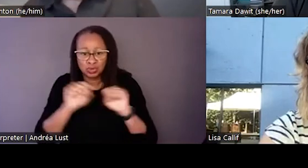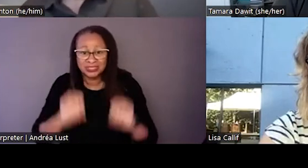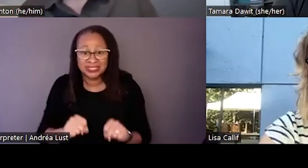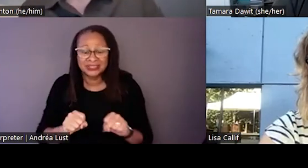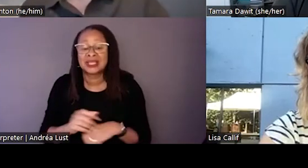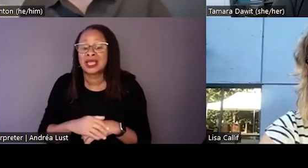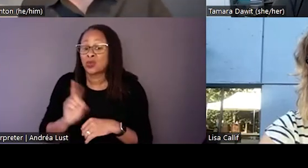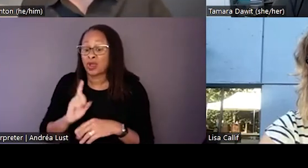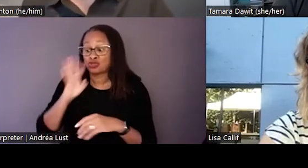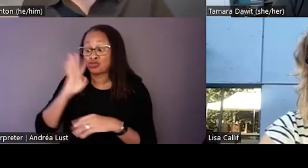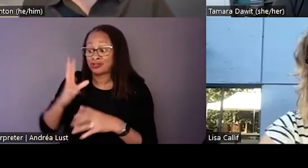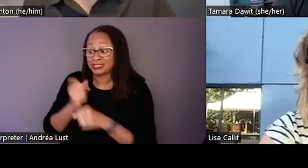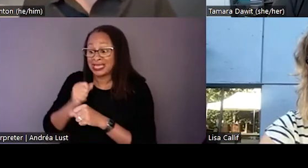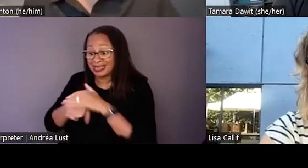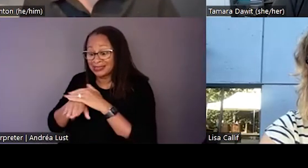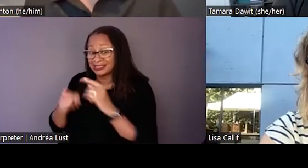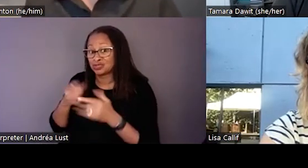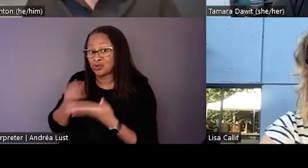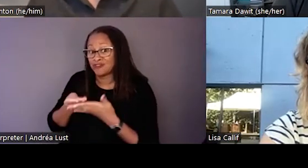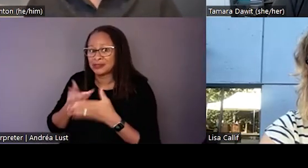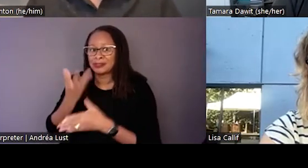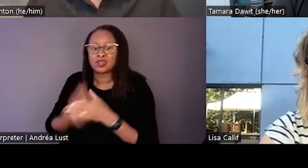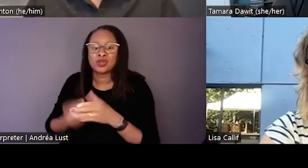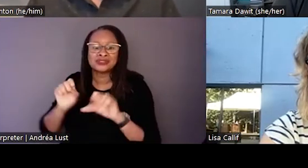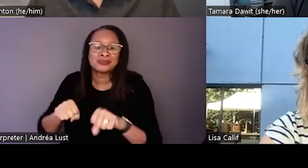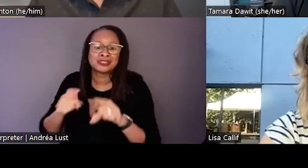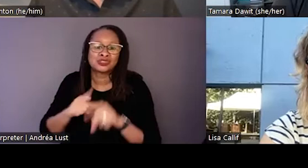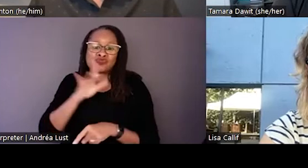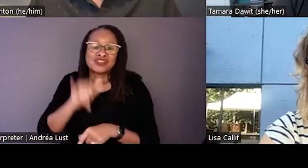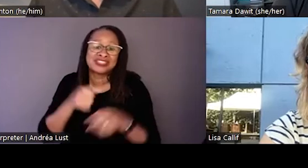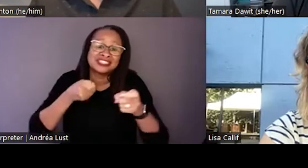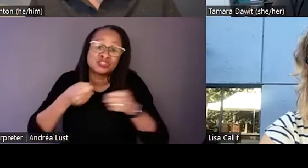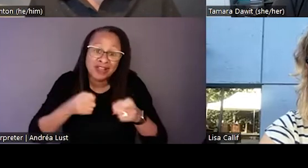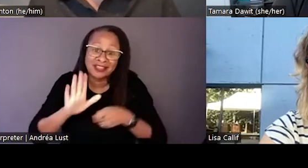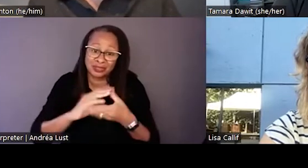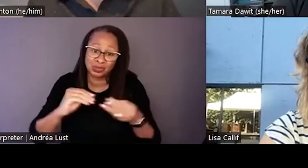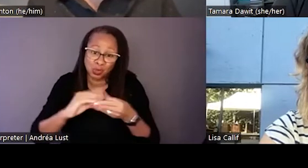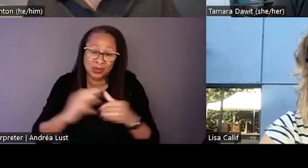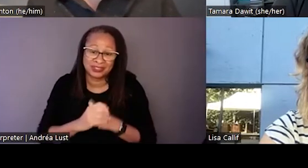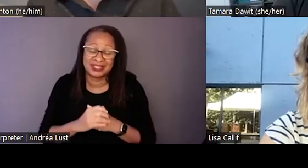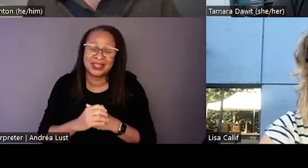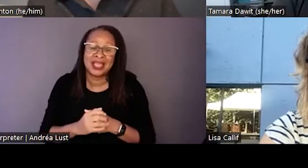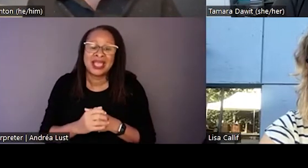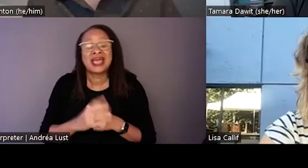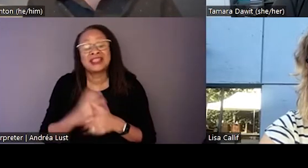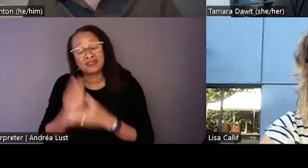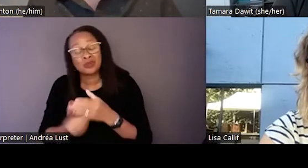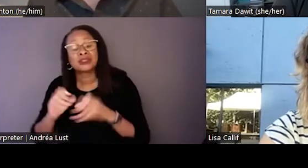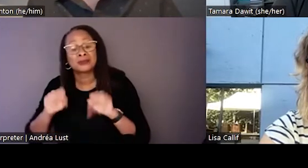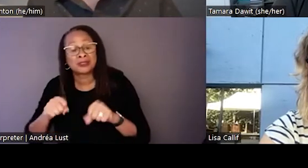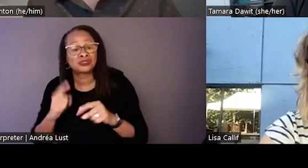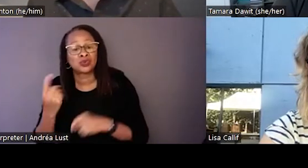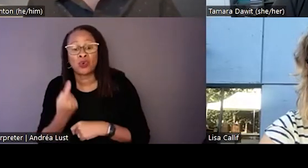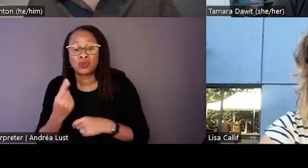accessing financing, but they've lost the ability to really direct their stories and where they've lost the ability to own and